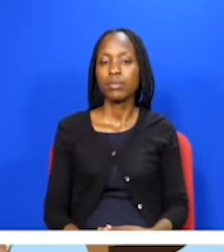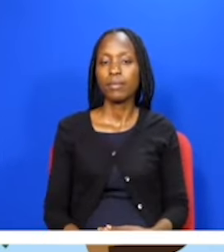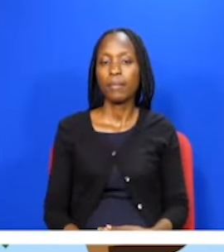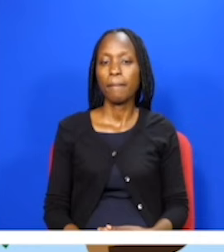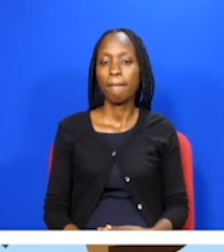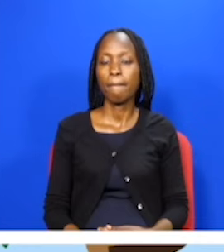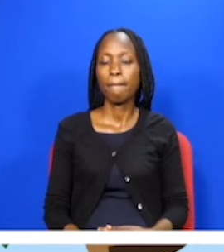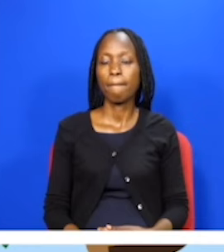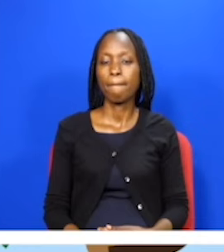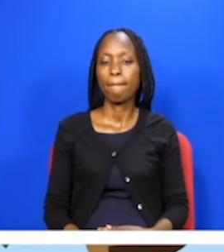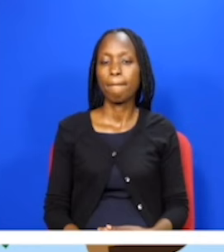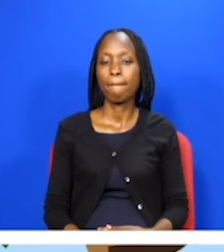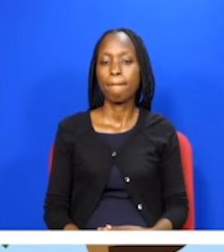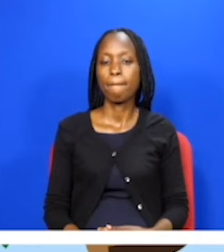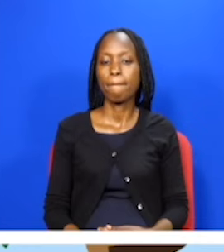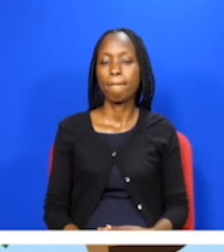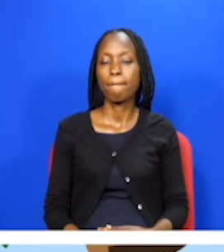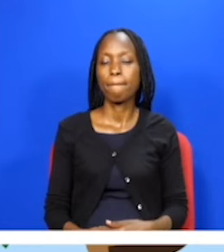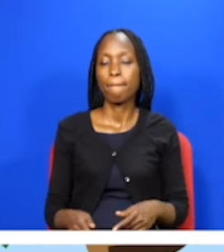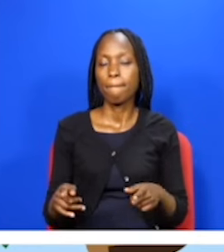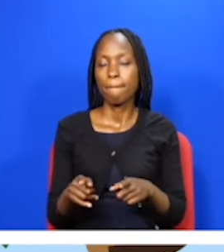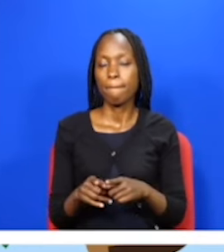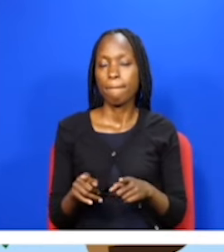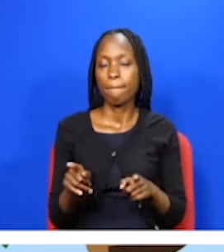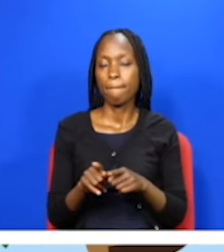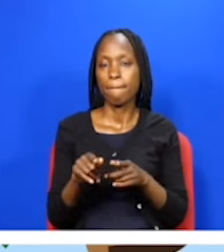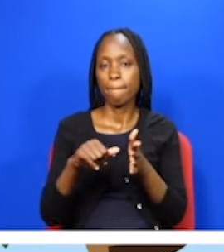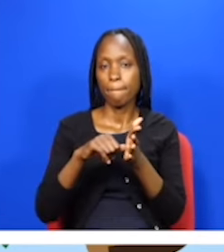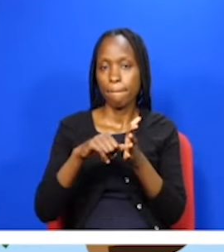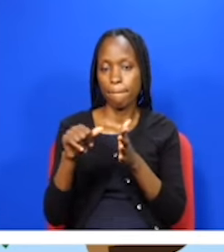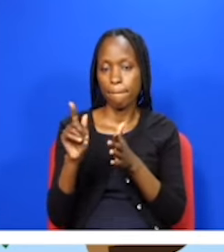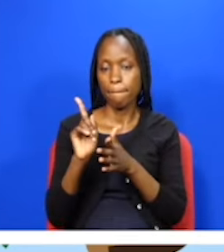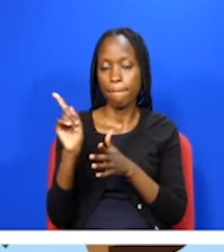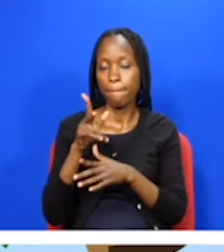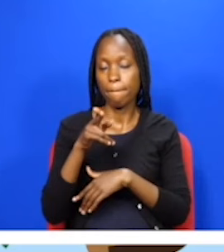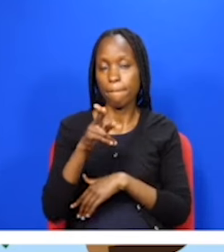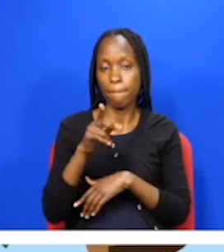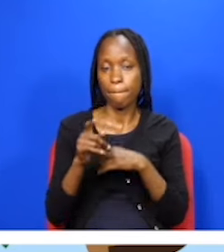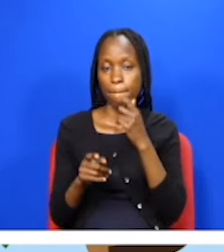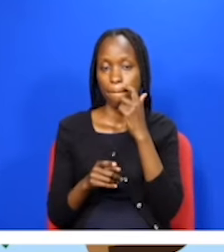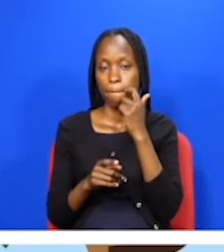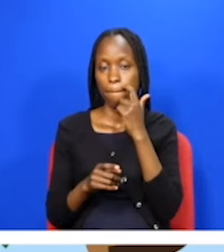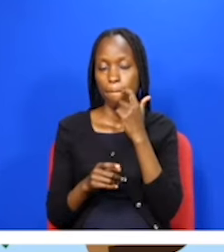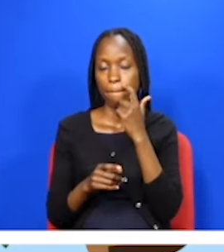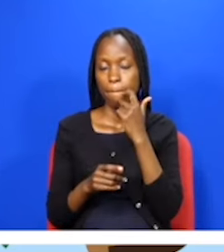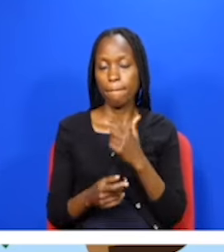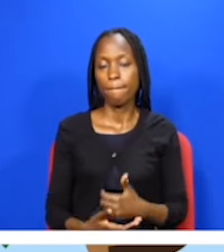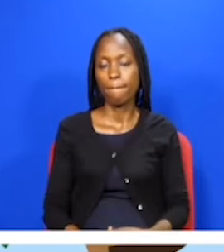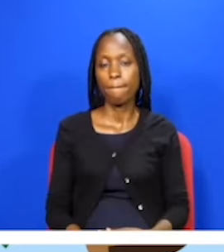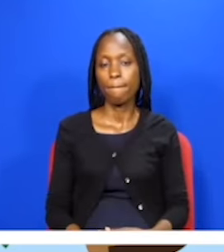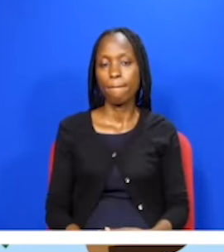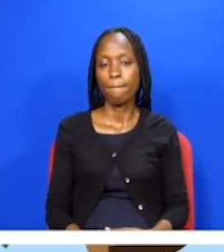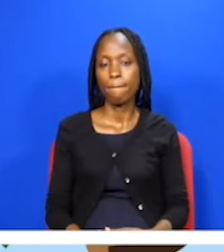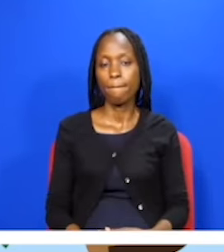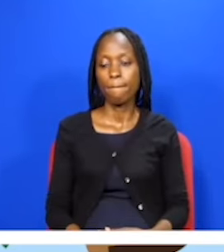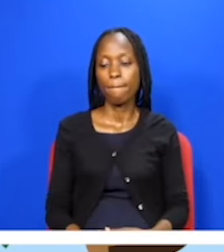tape. I also have some glue with me. I have some scissors. And what are we supposed to do?